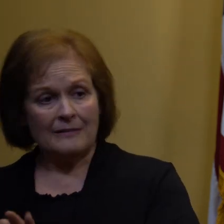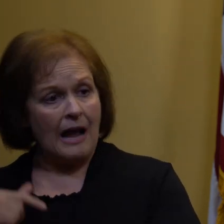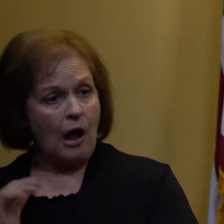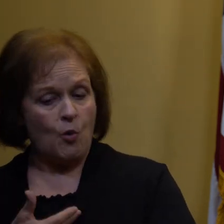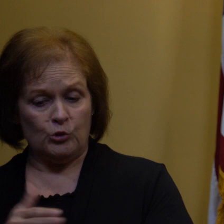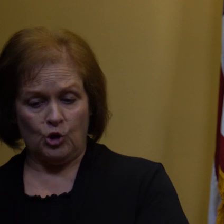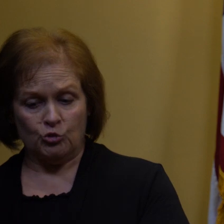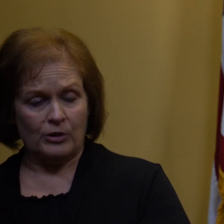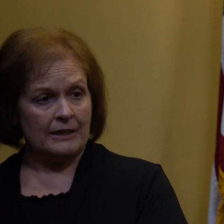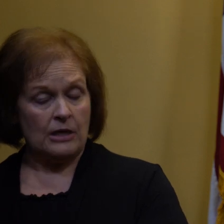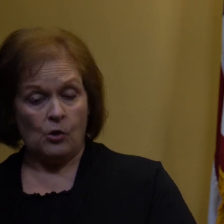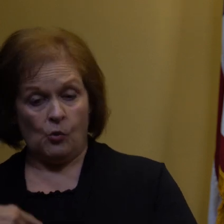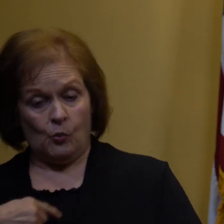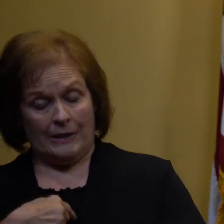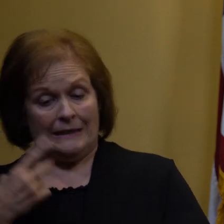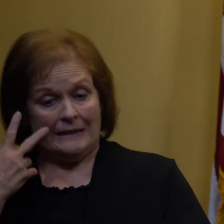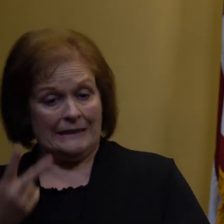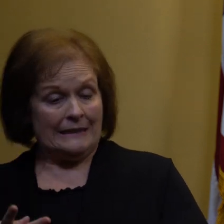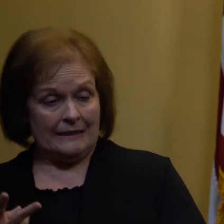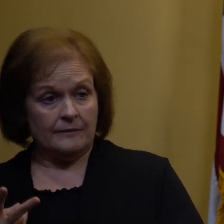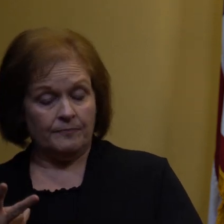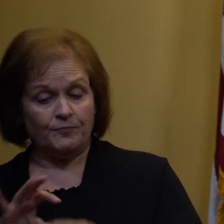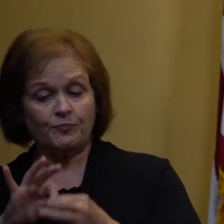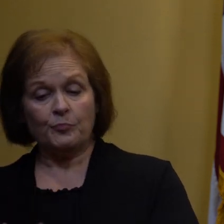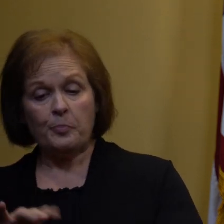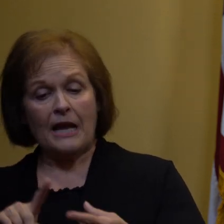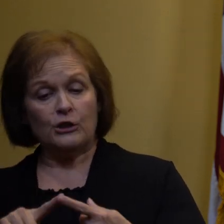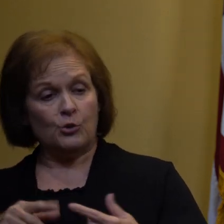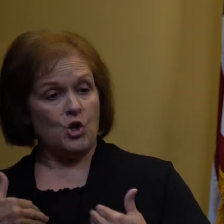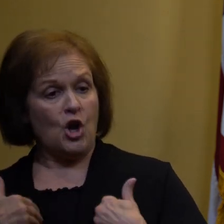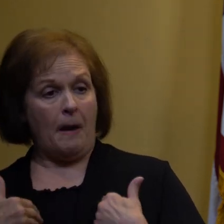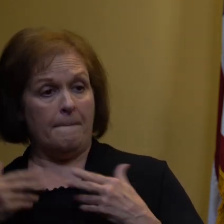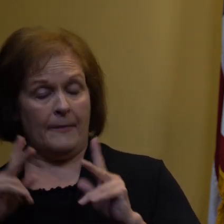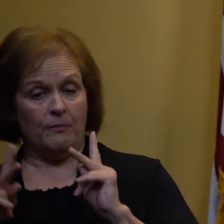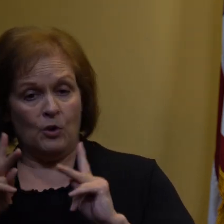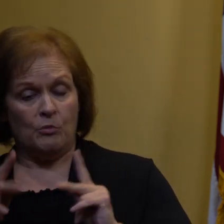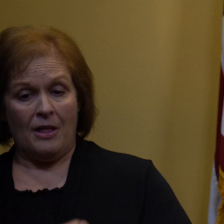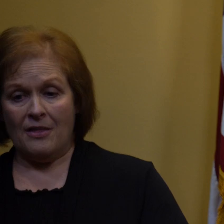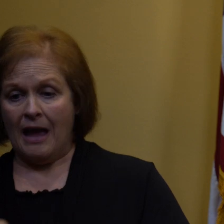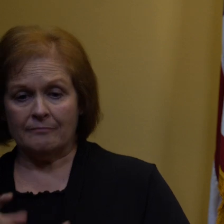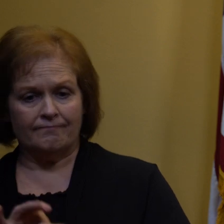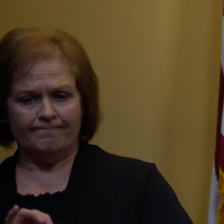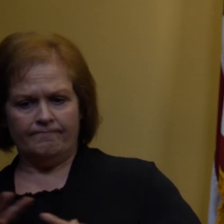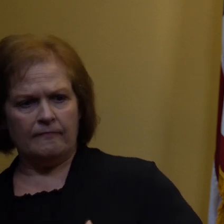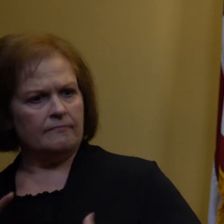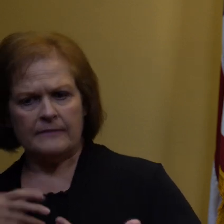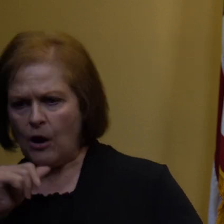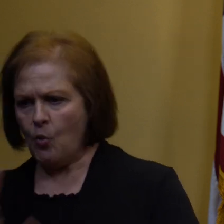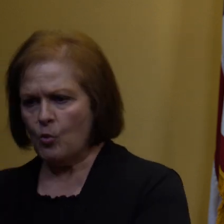You know, when we're seeing, even as it relates to our young people, being disconnected from